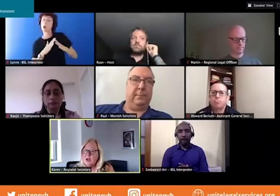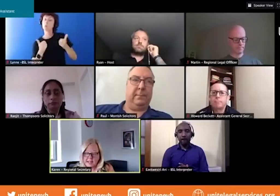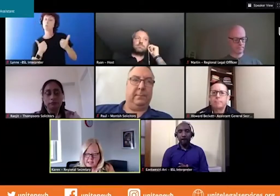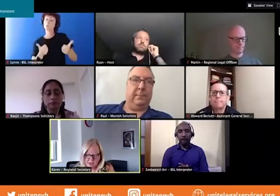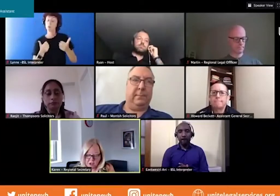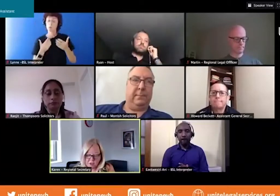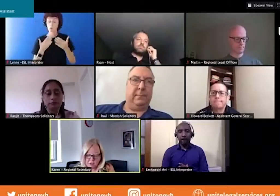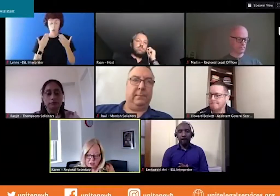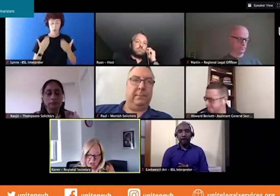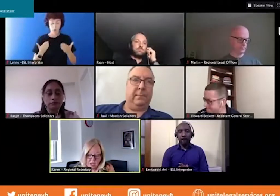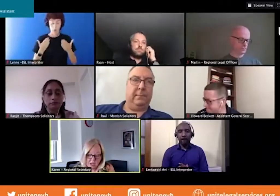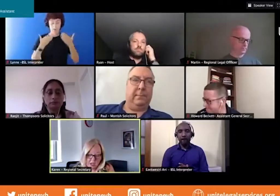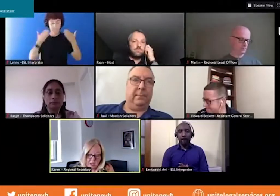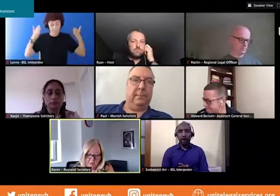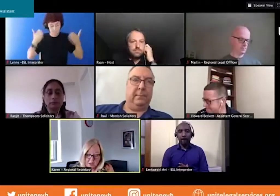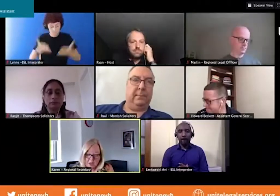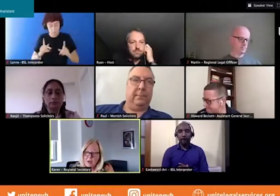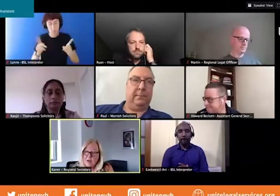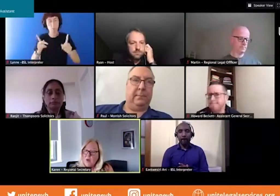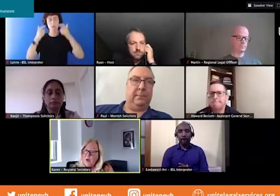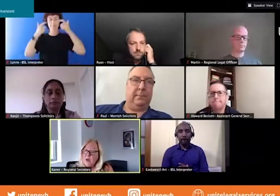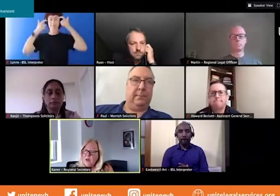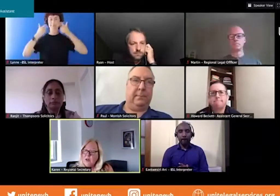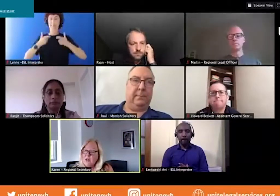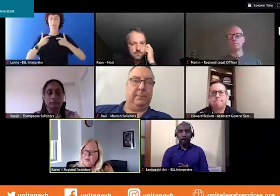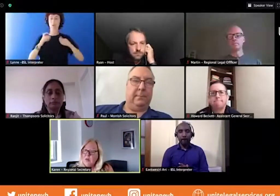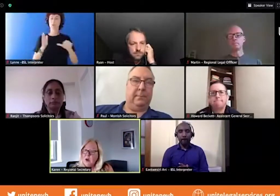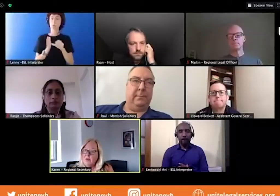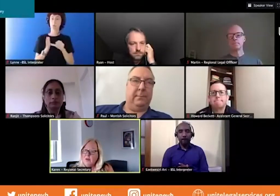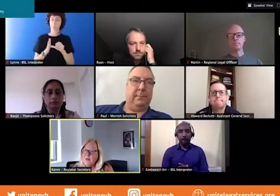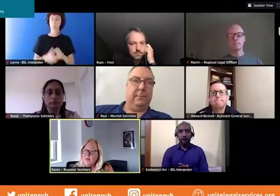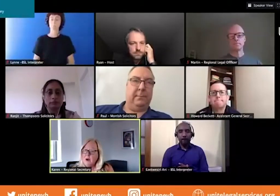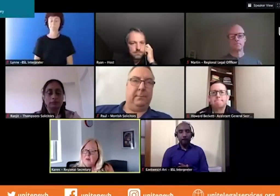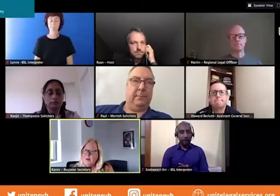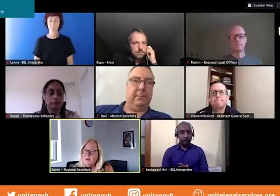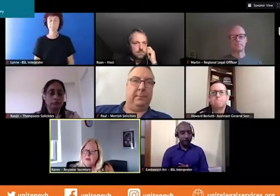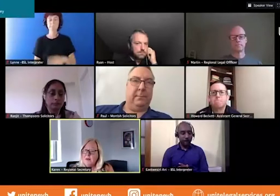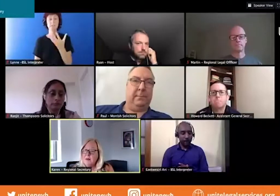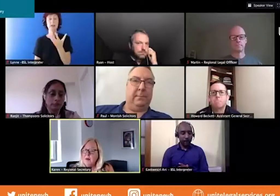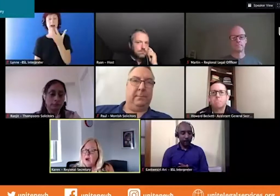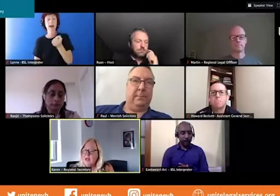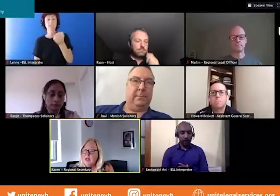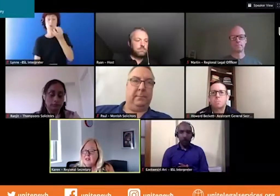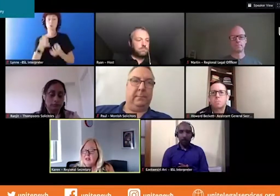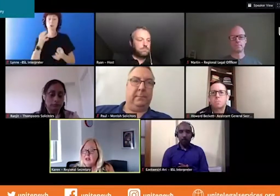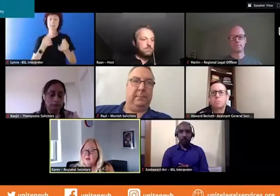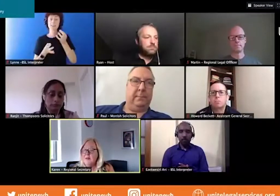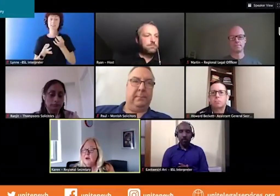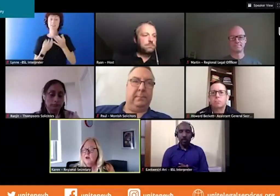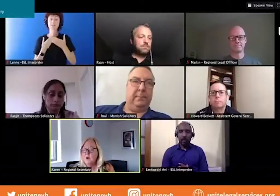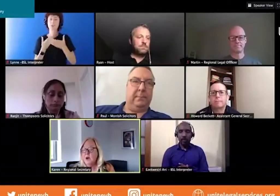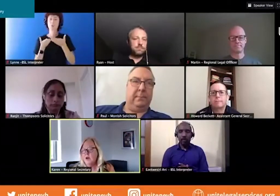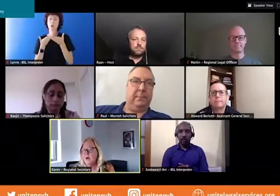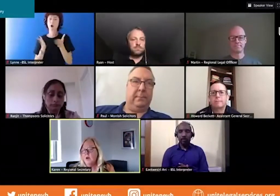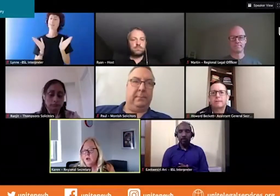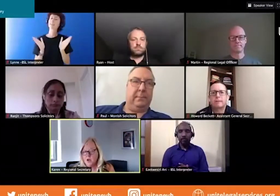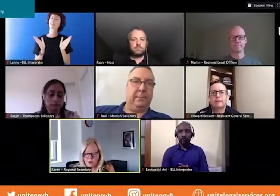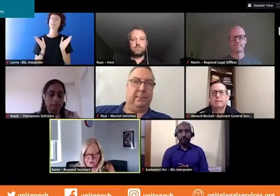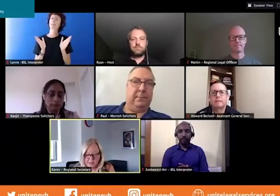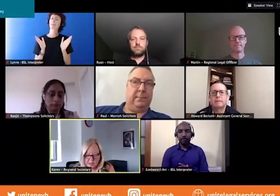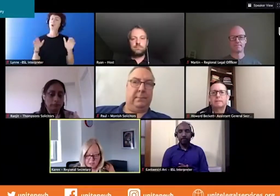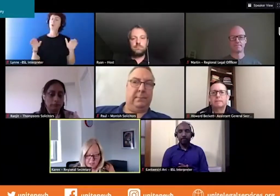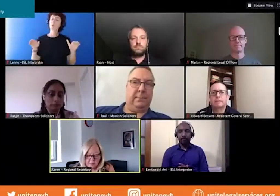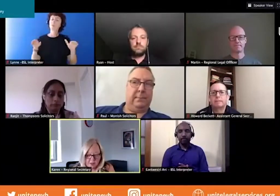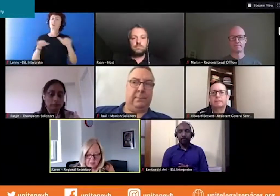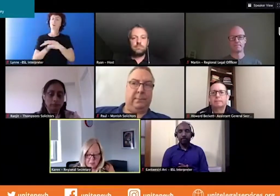on legal issues. The questions we've got come from our members have been a bit wider this time. We've covered quite a few on